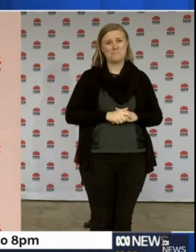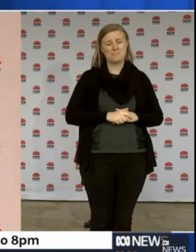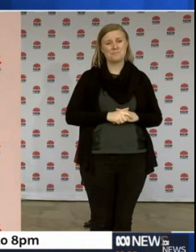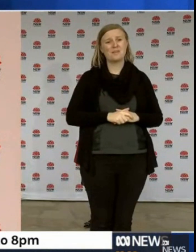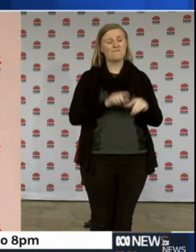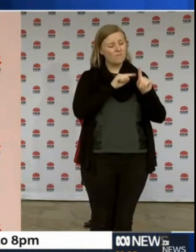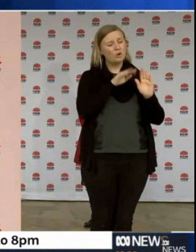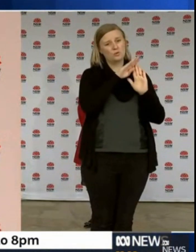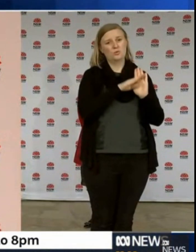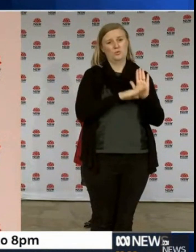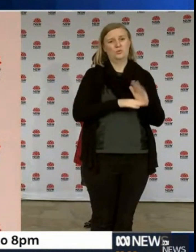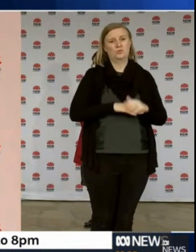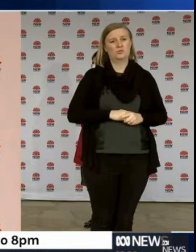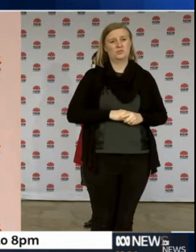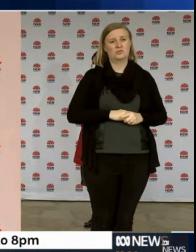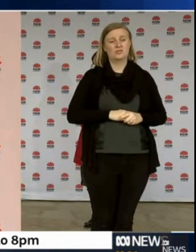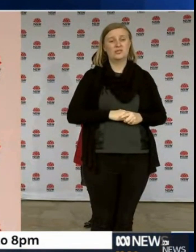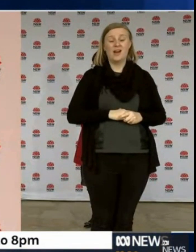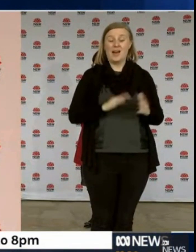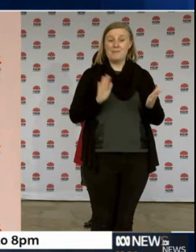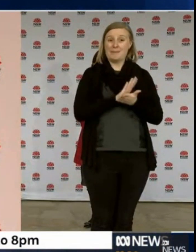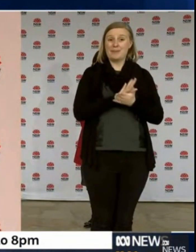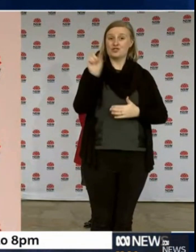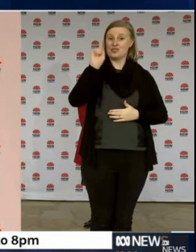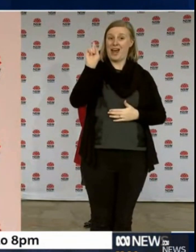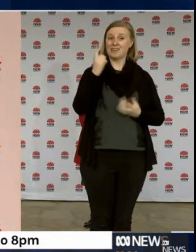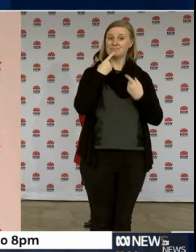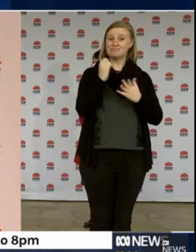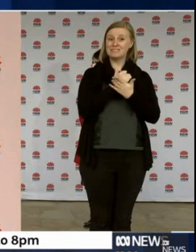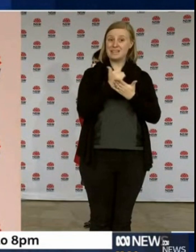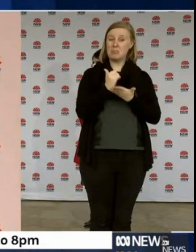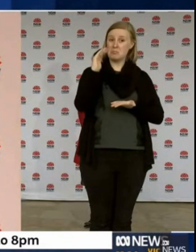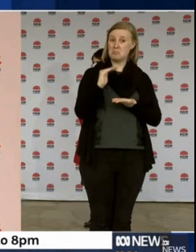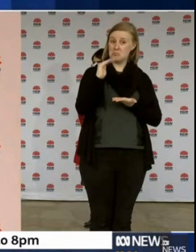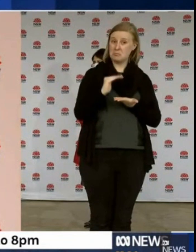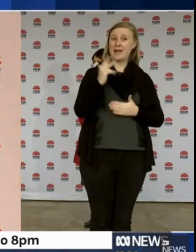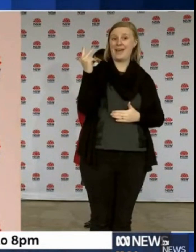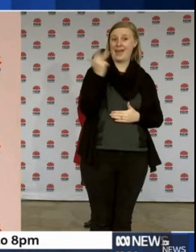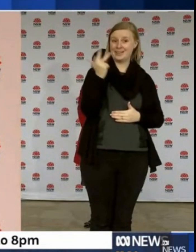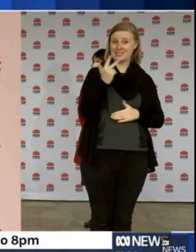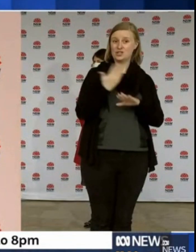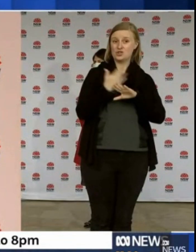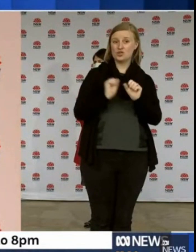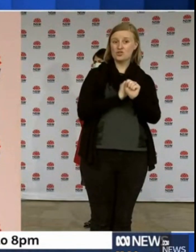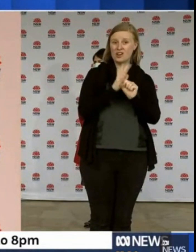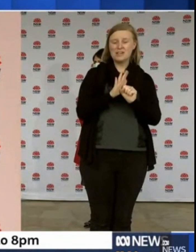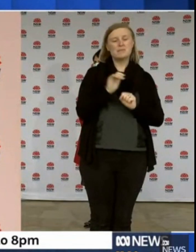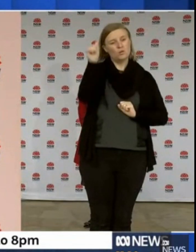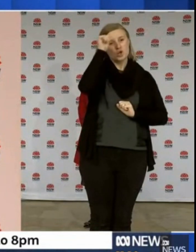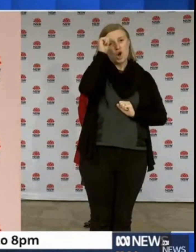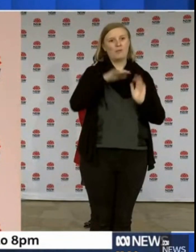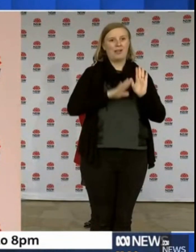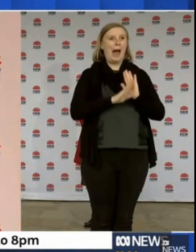to see the numbers bounce around. So I am pleased to be announcing 18 today, but they will